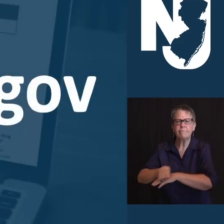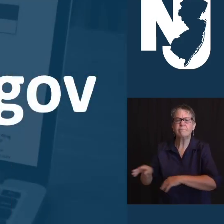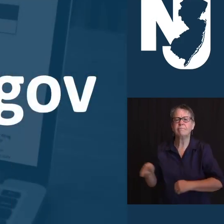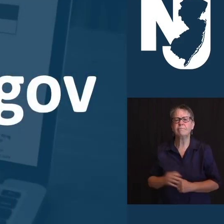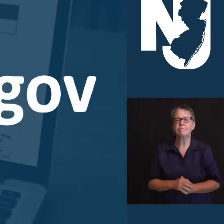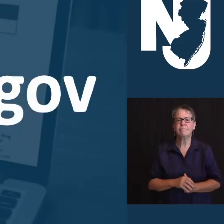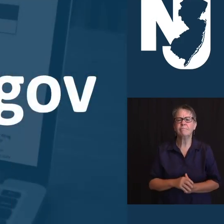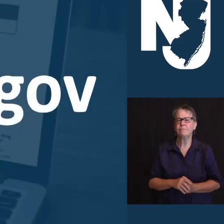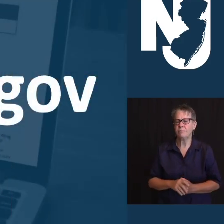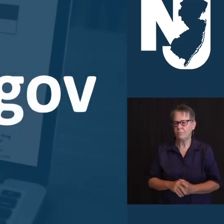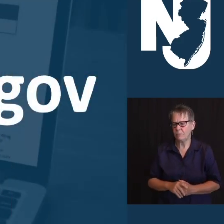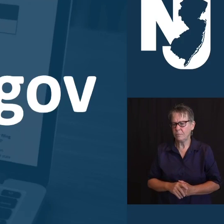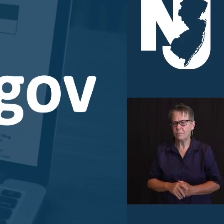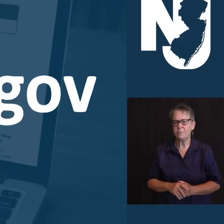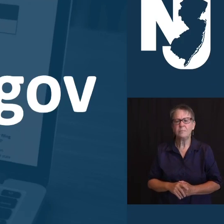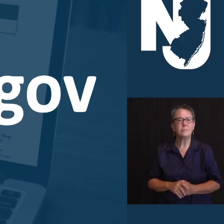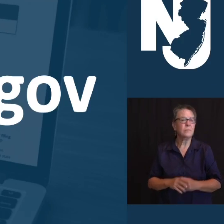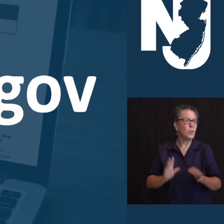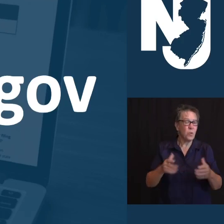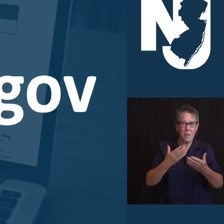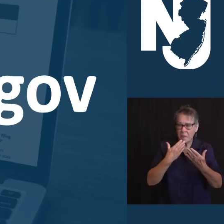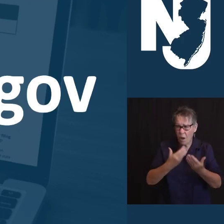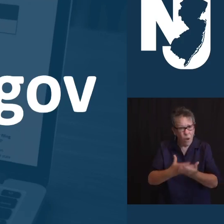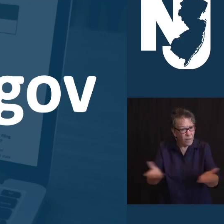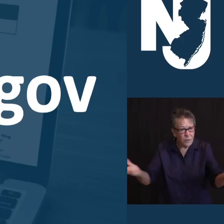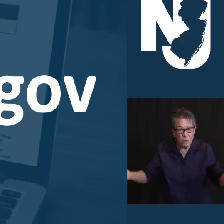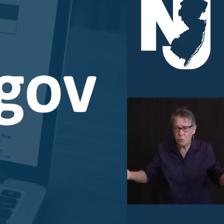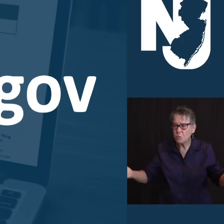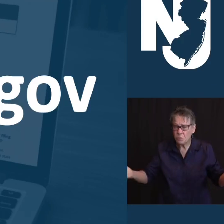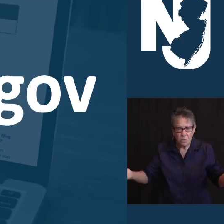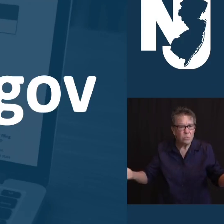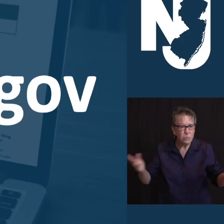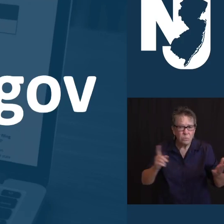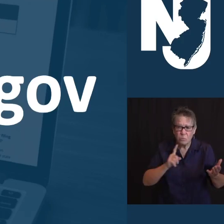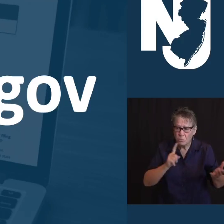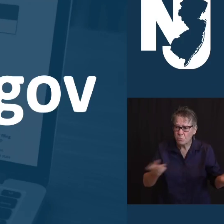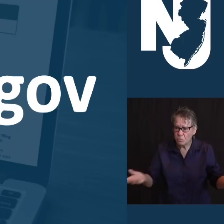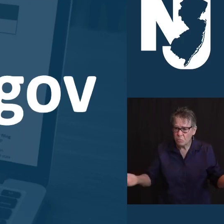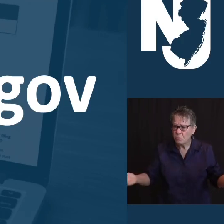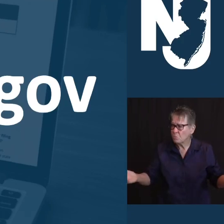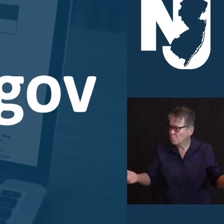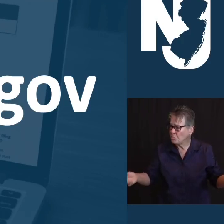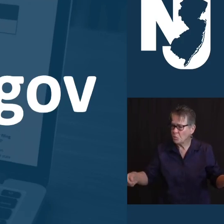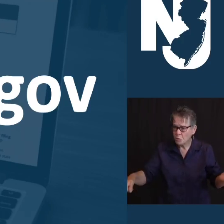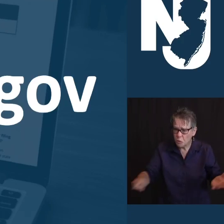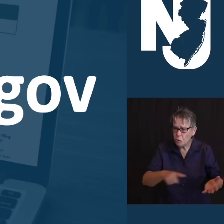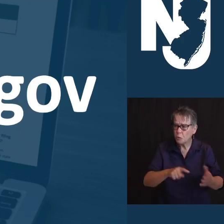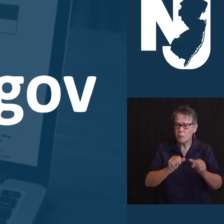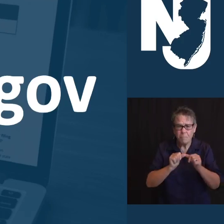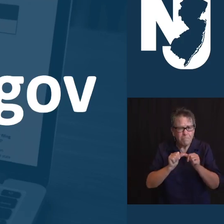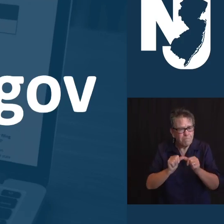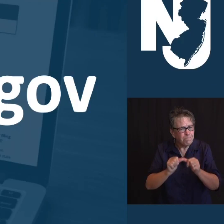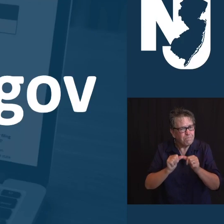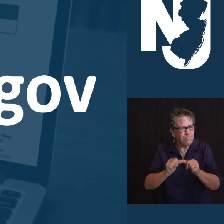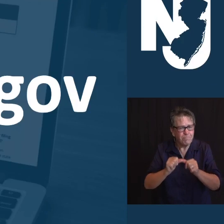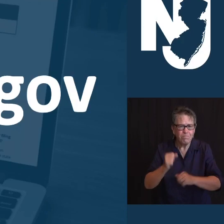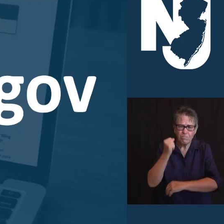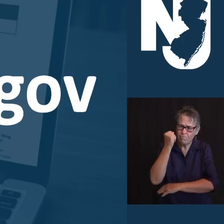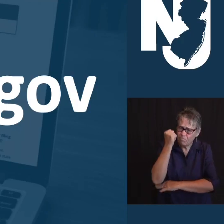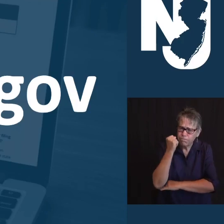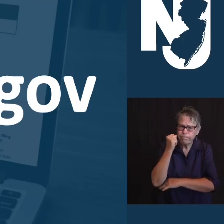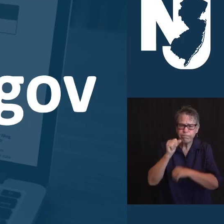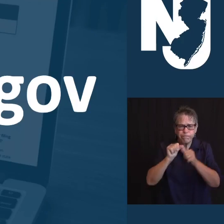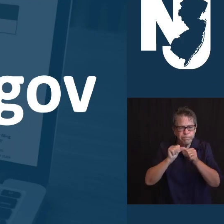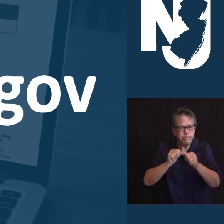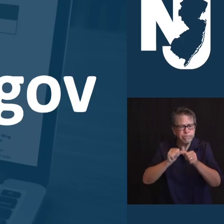doing to keep the faith that we will together defeat this virus, and for doing all the things that we need to do to see that, in